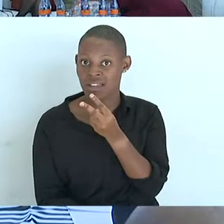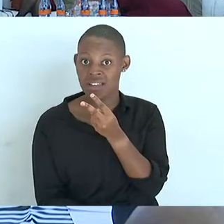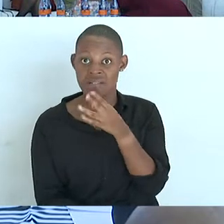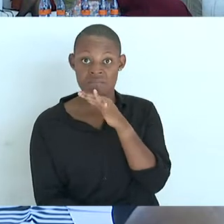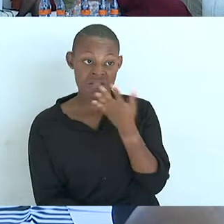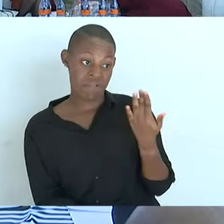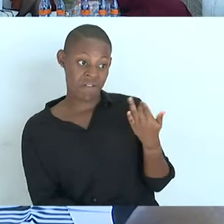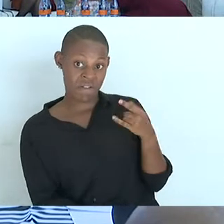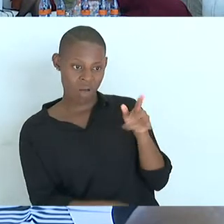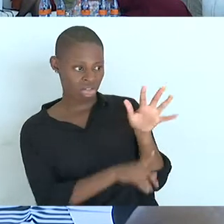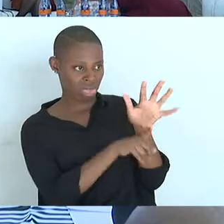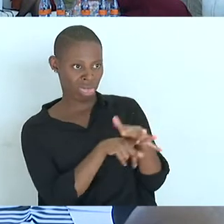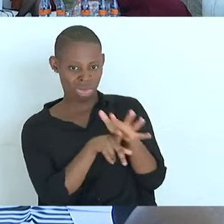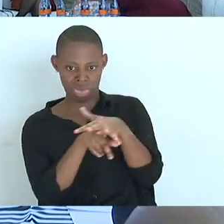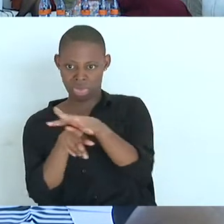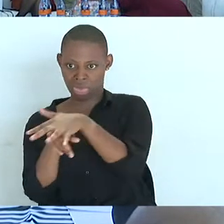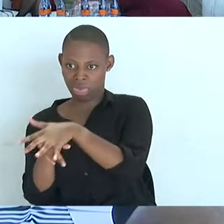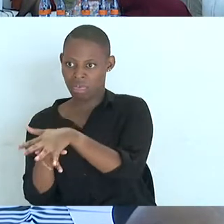previously disadvantaged